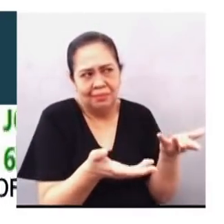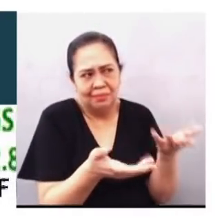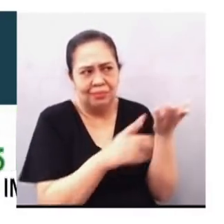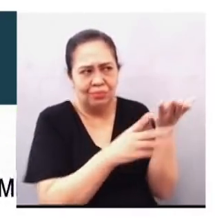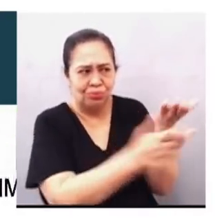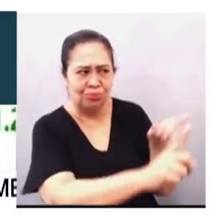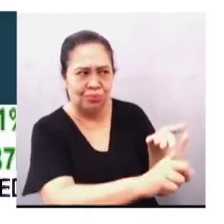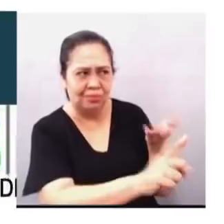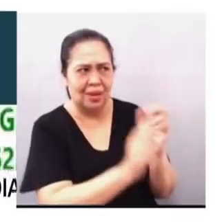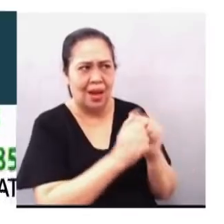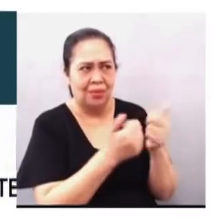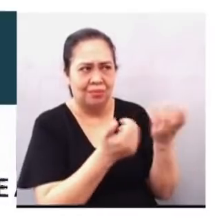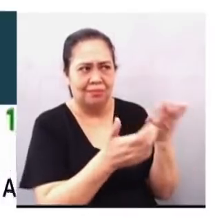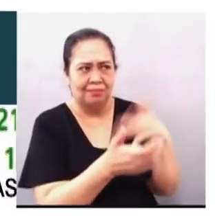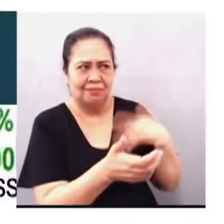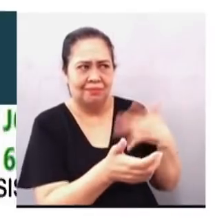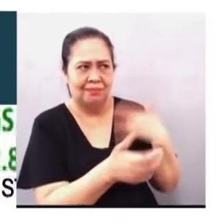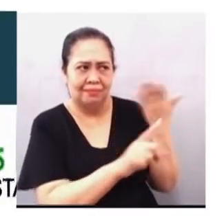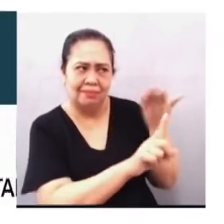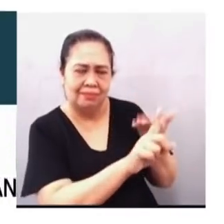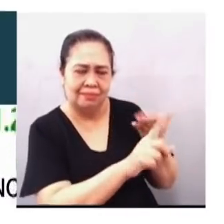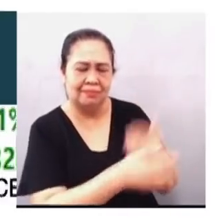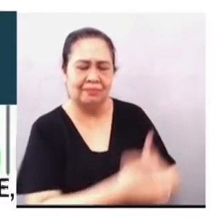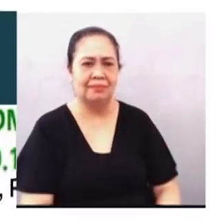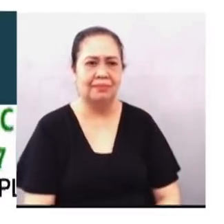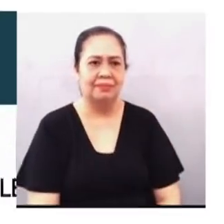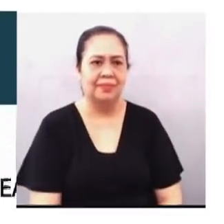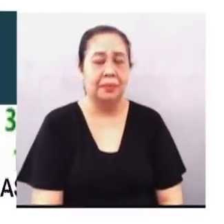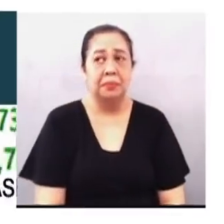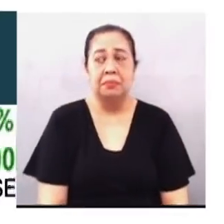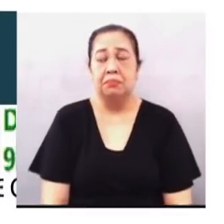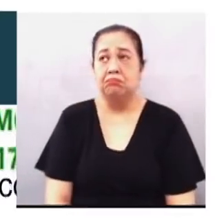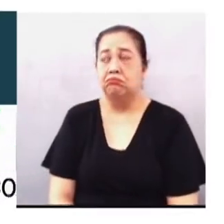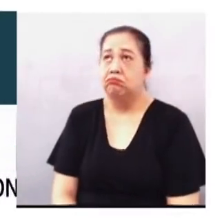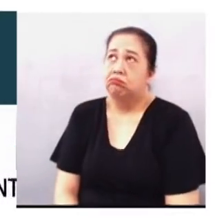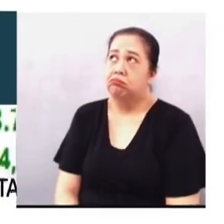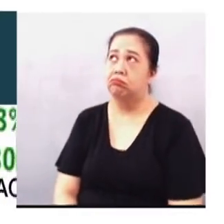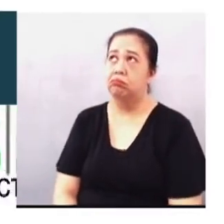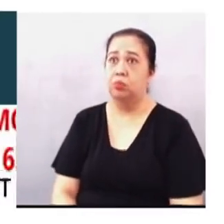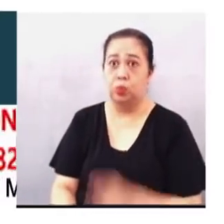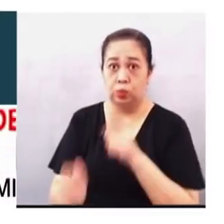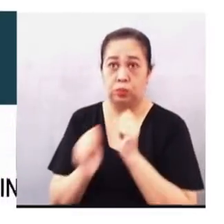and how does that make you feel, Senator? Well,